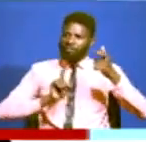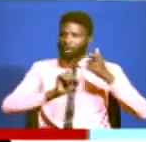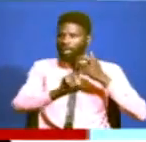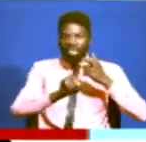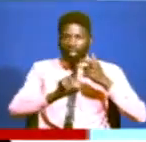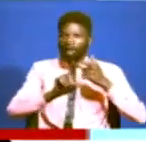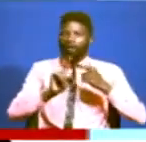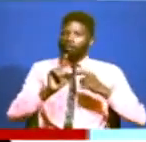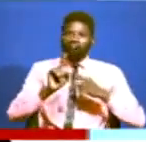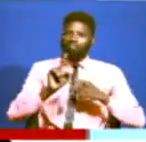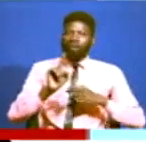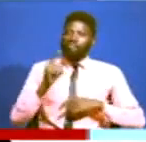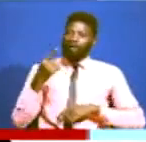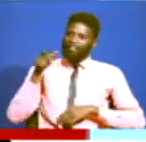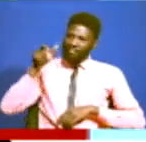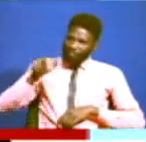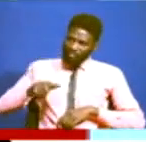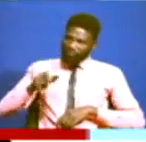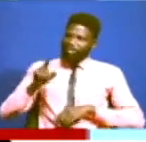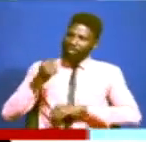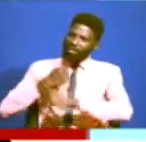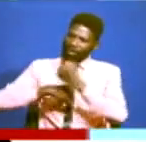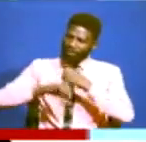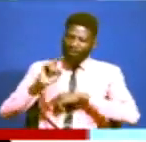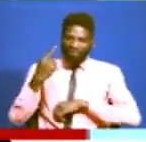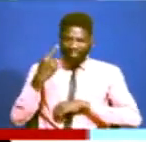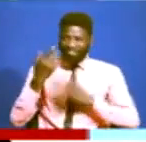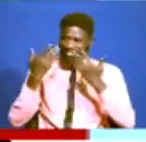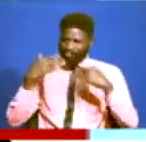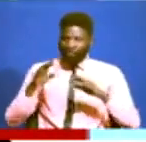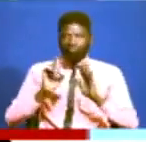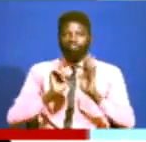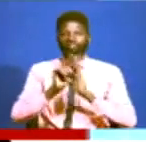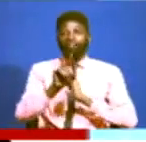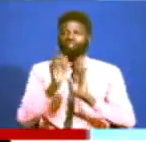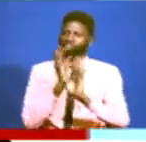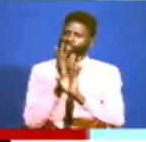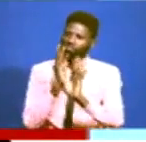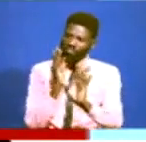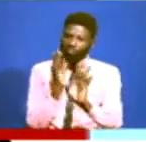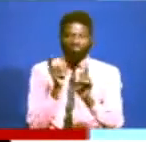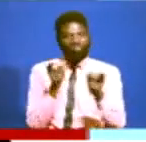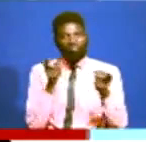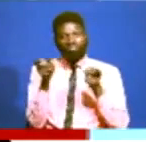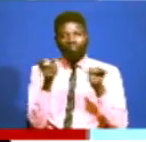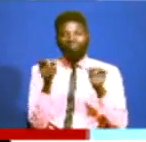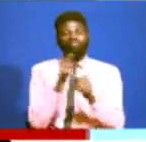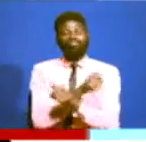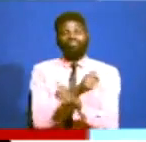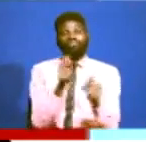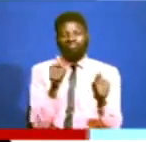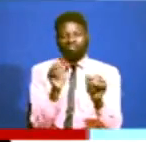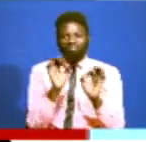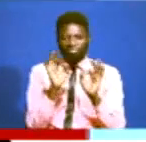required to be done. There were no queues. They managed the queues very effectively and was truly very